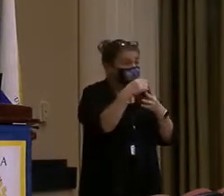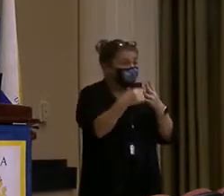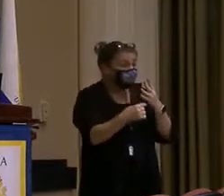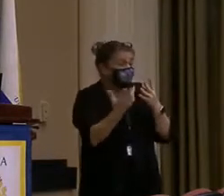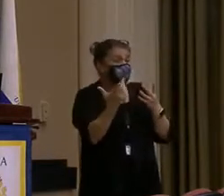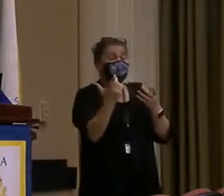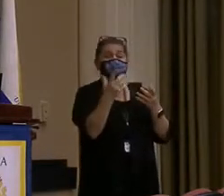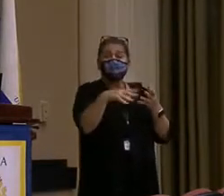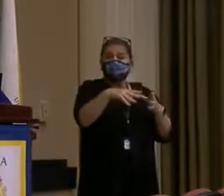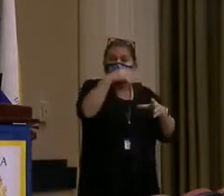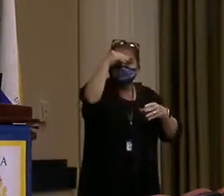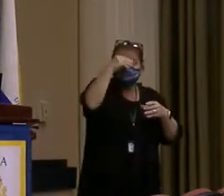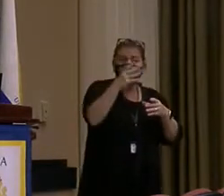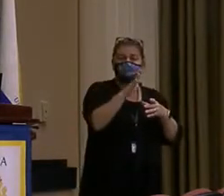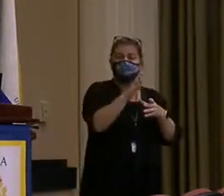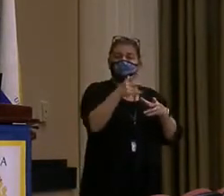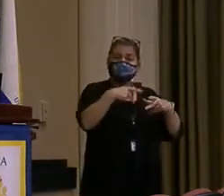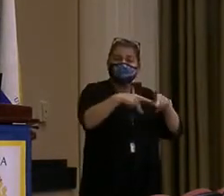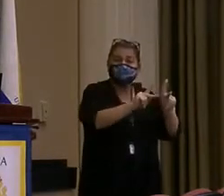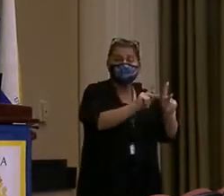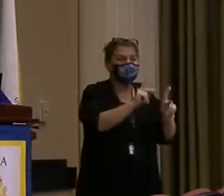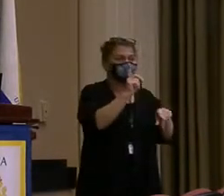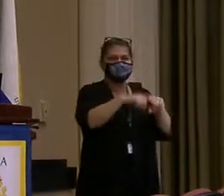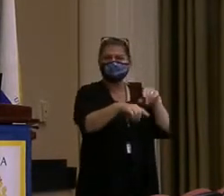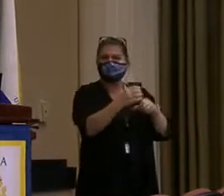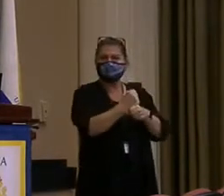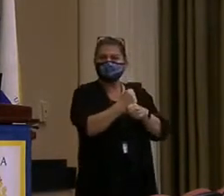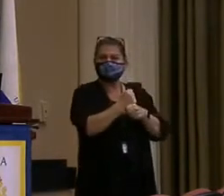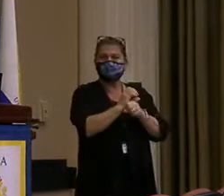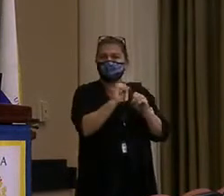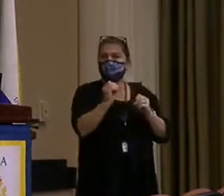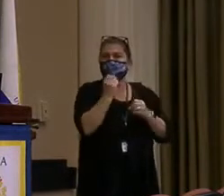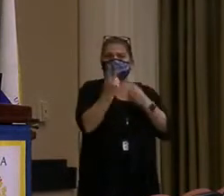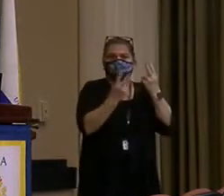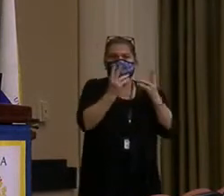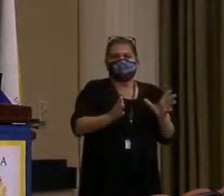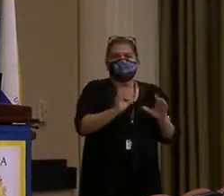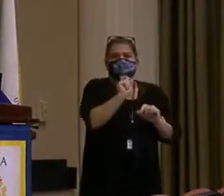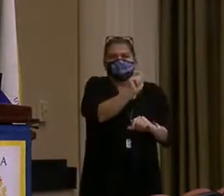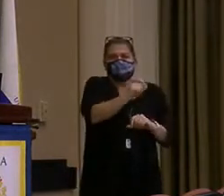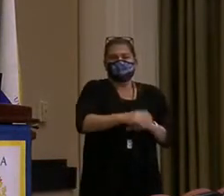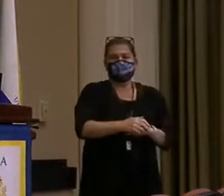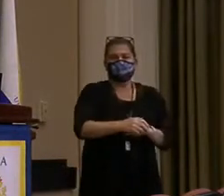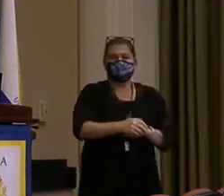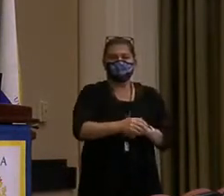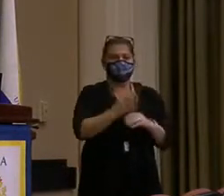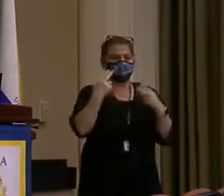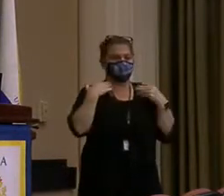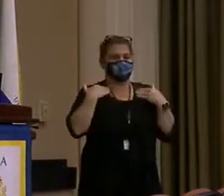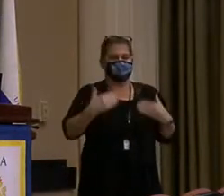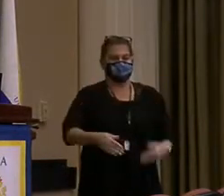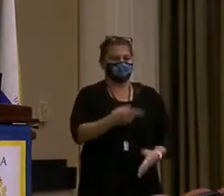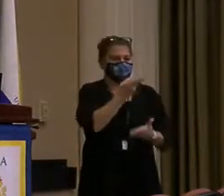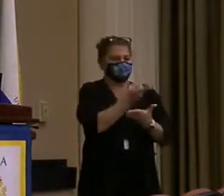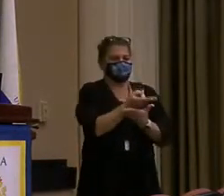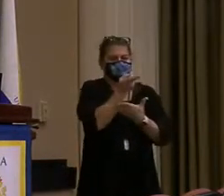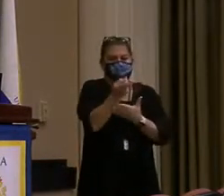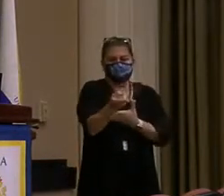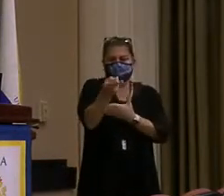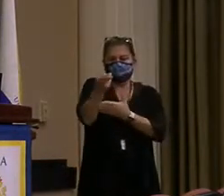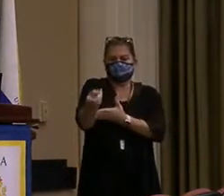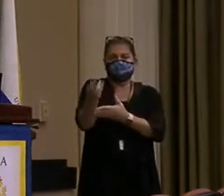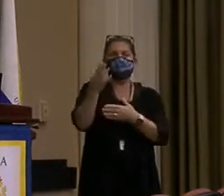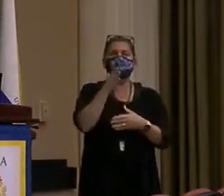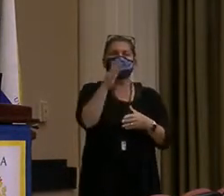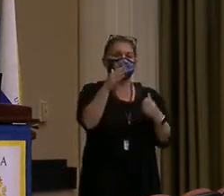in the process of getting consent. Not a visitor in the entire hospital. There were just bodies lying around, as he put